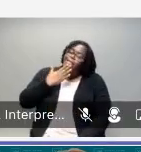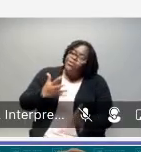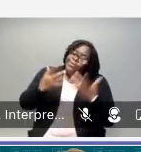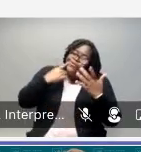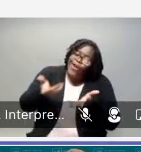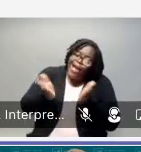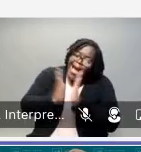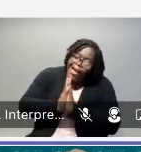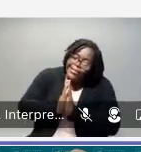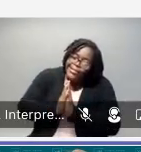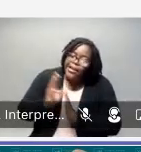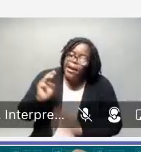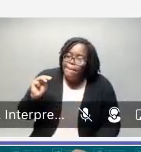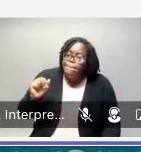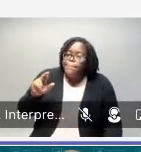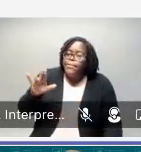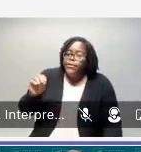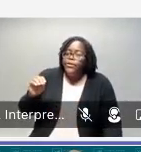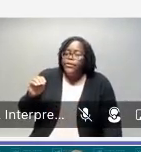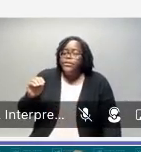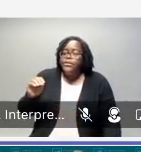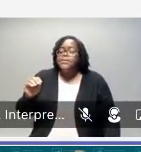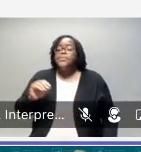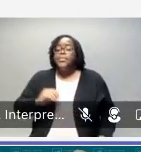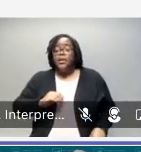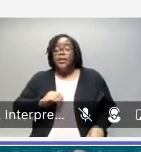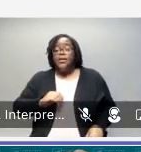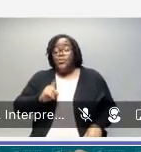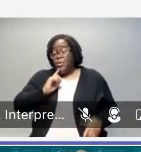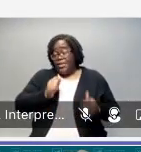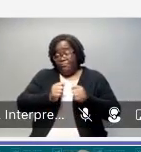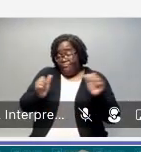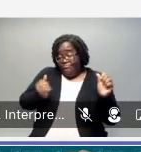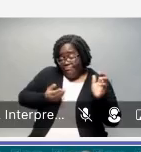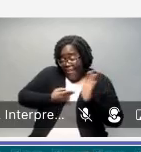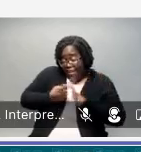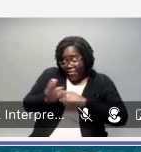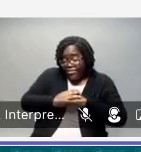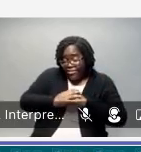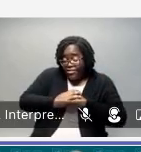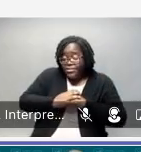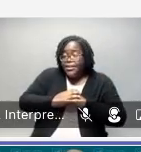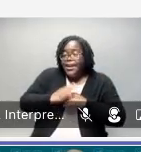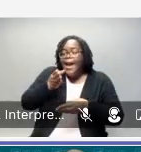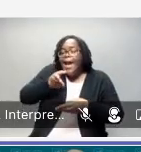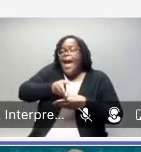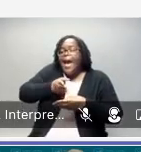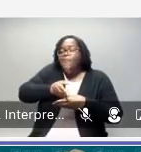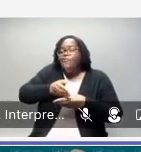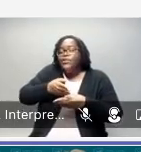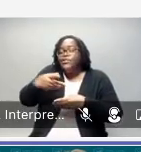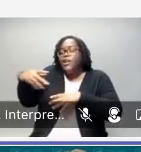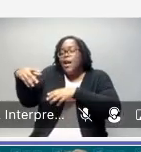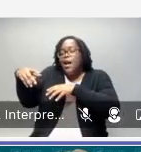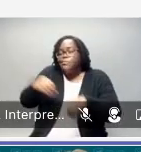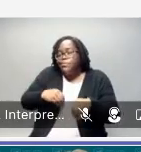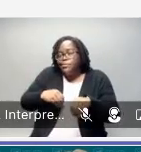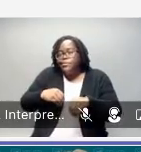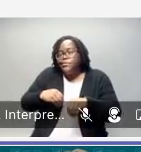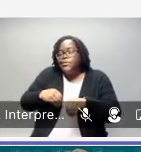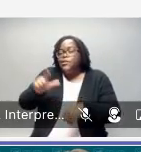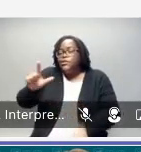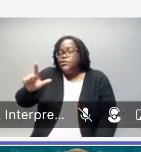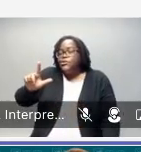and the answer is, I'm going to be completely transparent with this answer, which is that the average PSPS event is 23